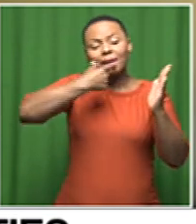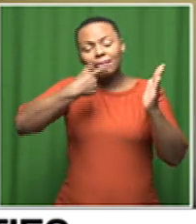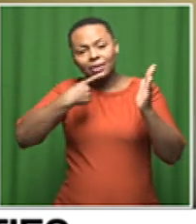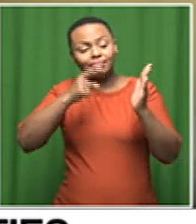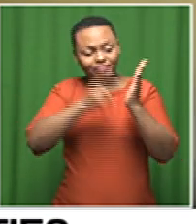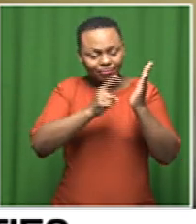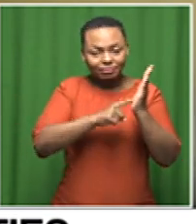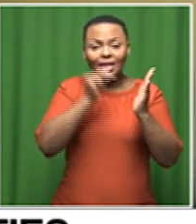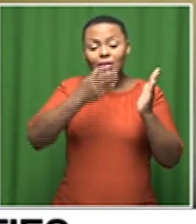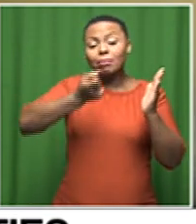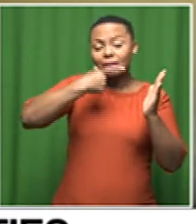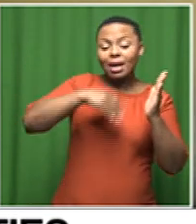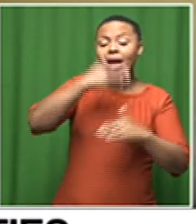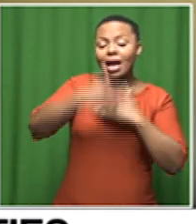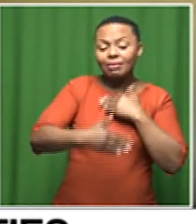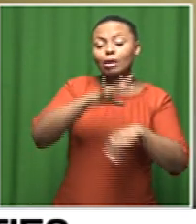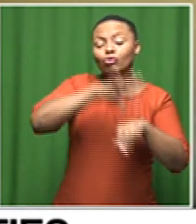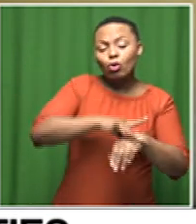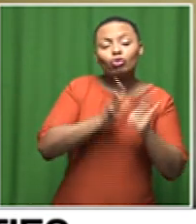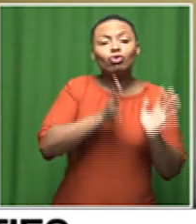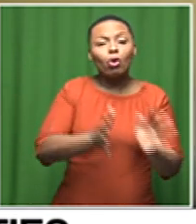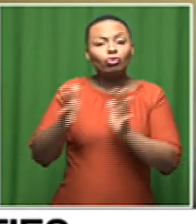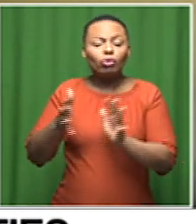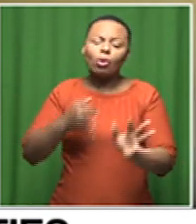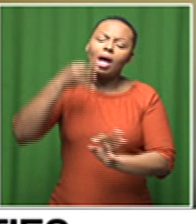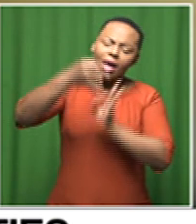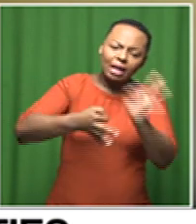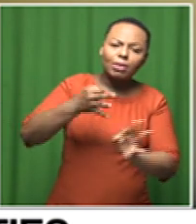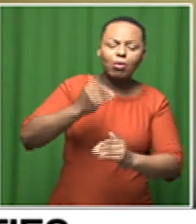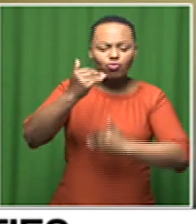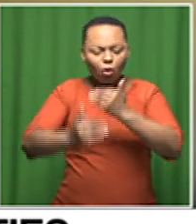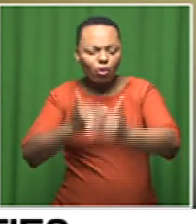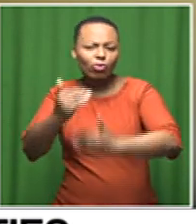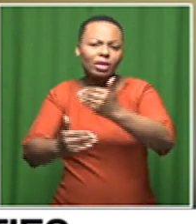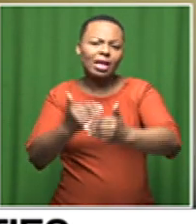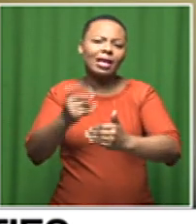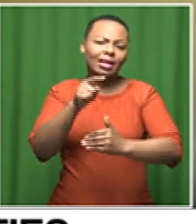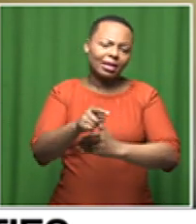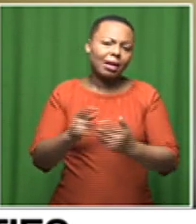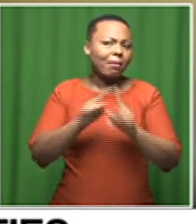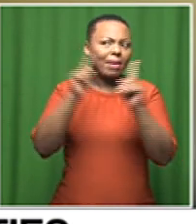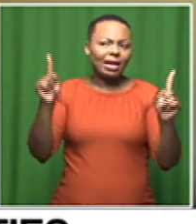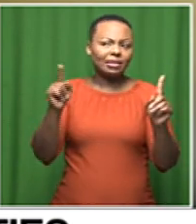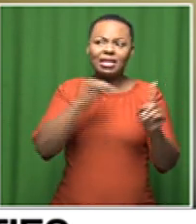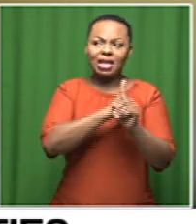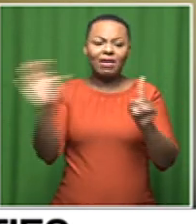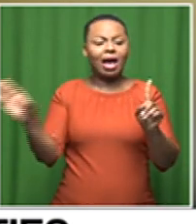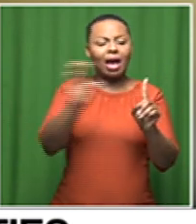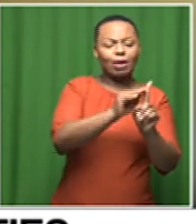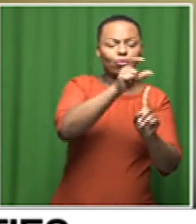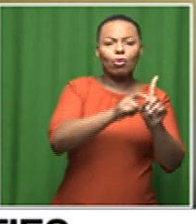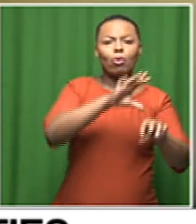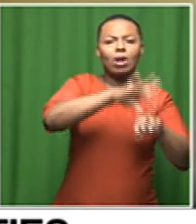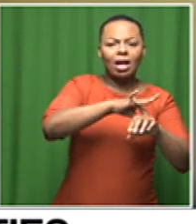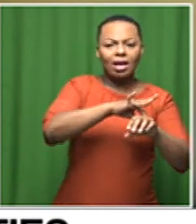of the medications and the benefits of the medication and the pros and cons. And we never ask the patient, ma'am, sir,